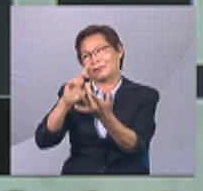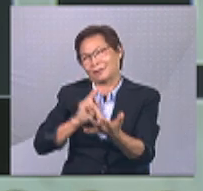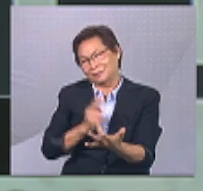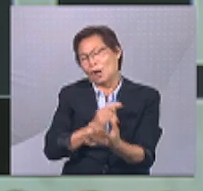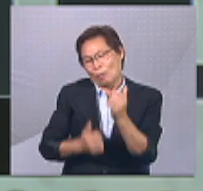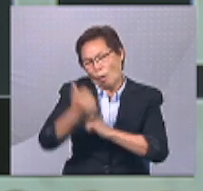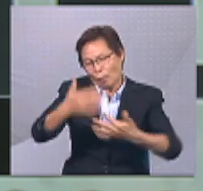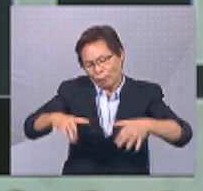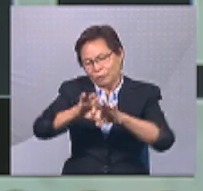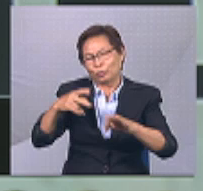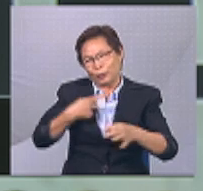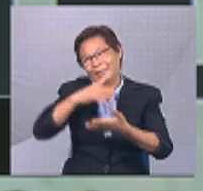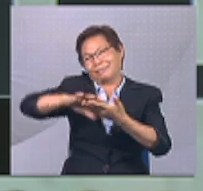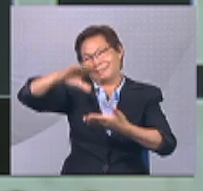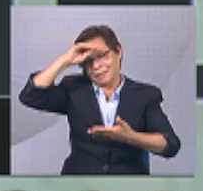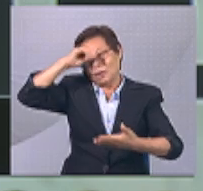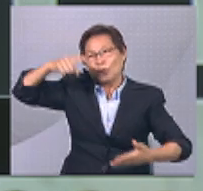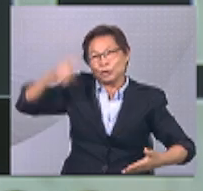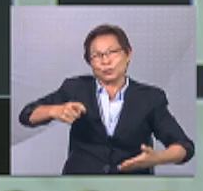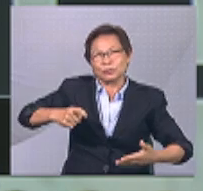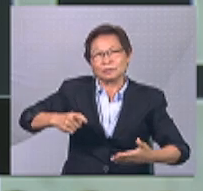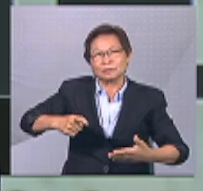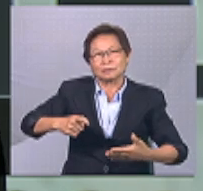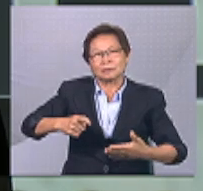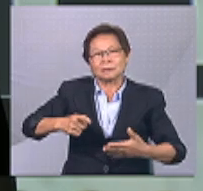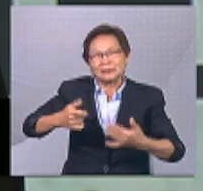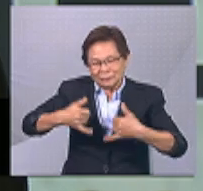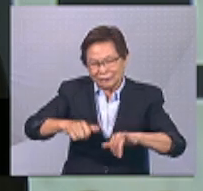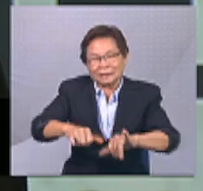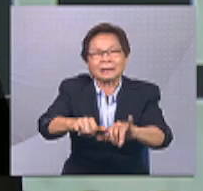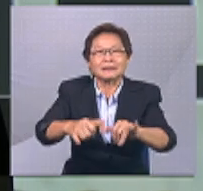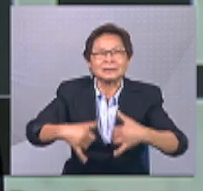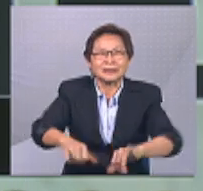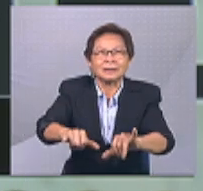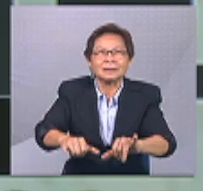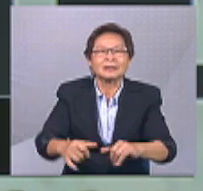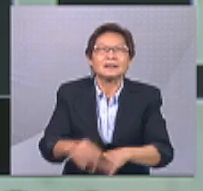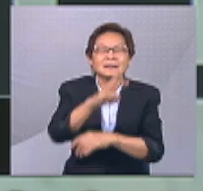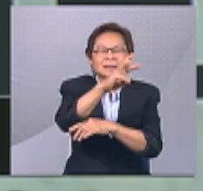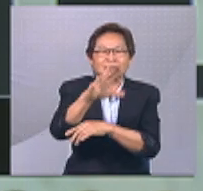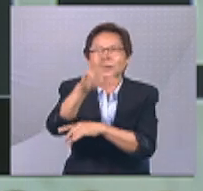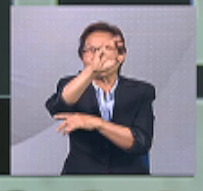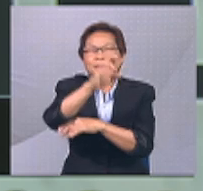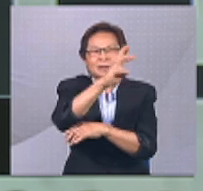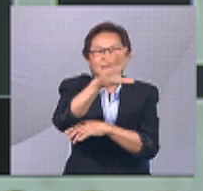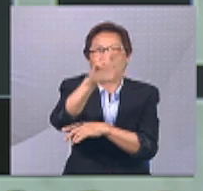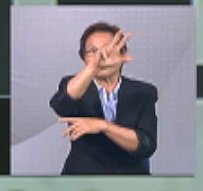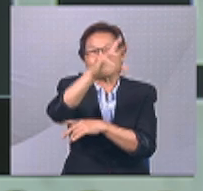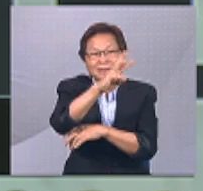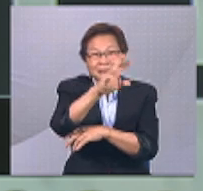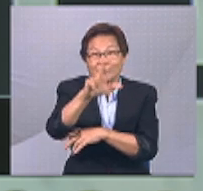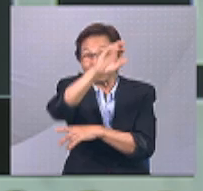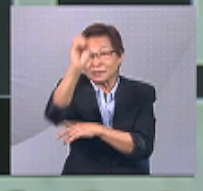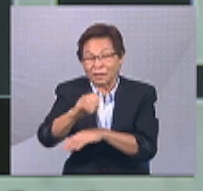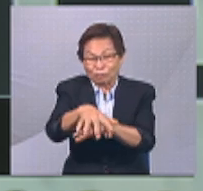what we have learned is that we should be self-sustainable. For example, today, glove. 63% of the global glove